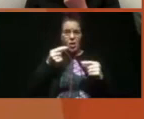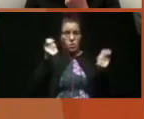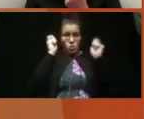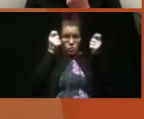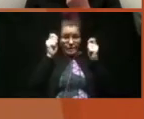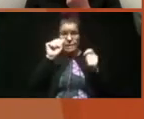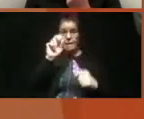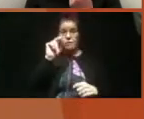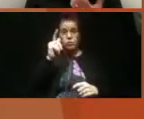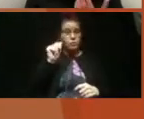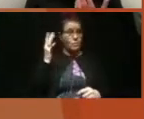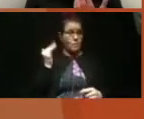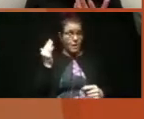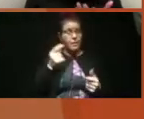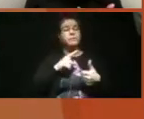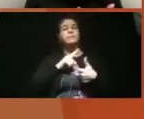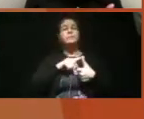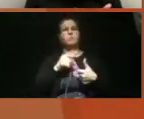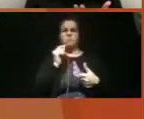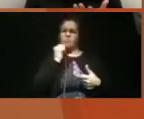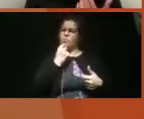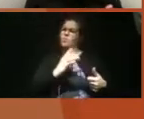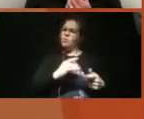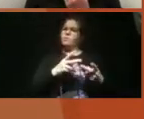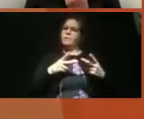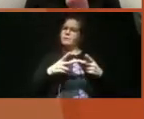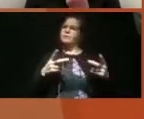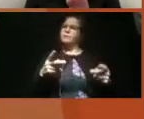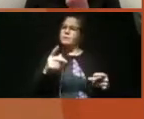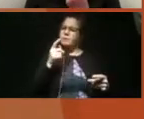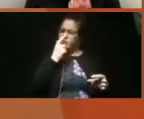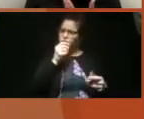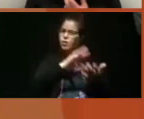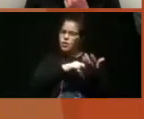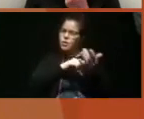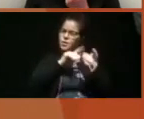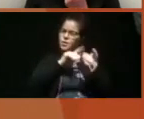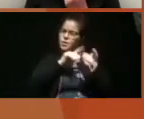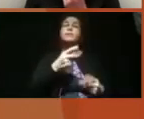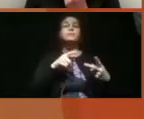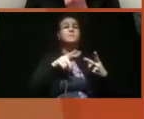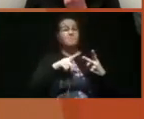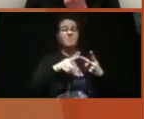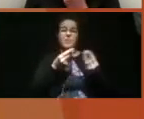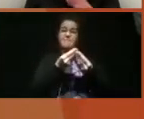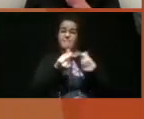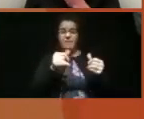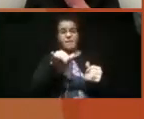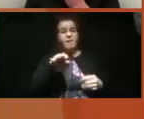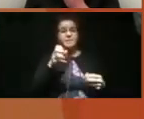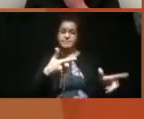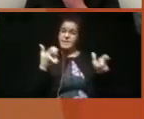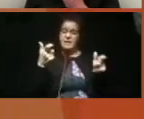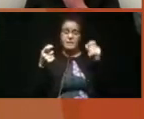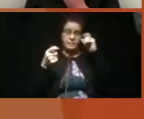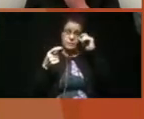Antarctica, one, because they're just really cool, and it's very cool to know what's going on there, but two, because the ice is melting pretty fast, and it